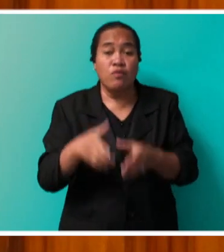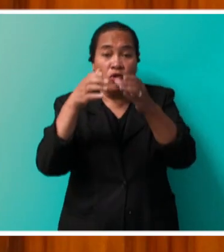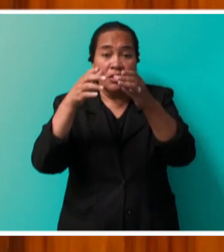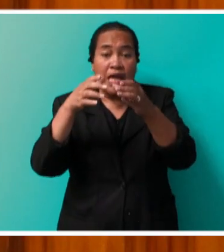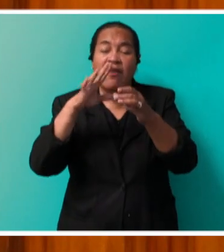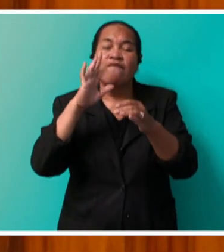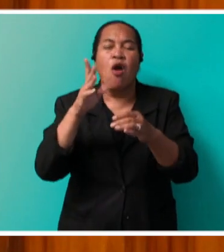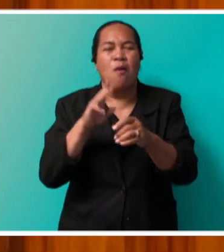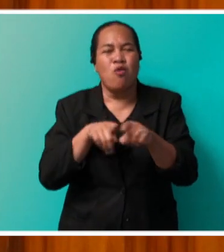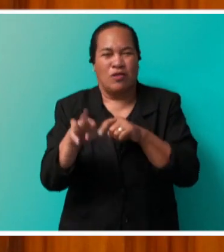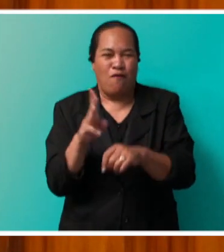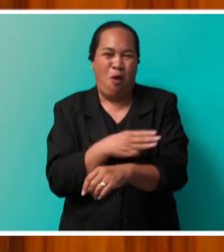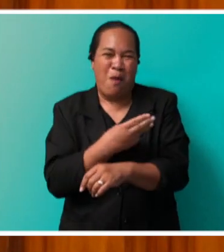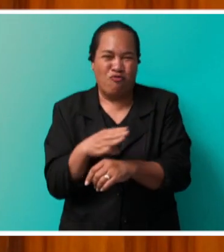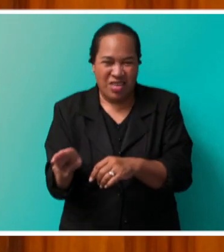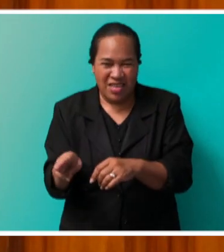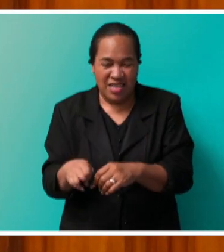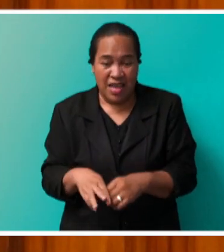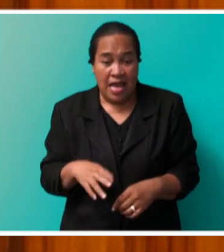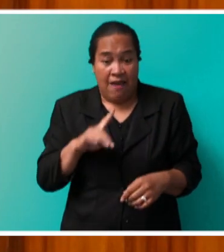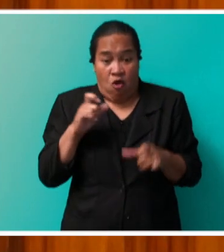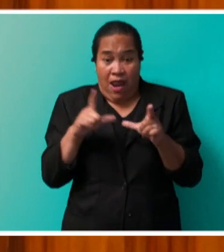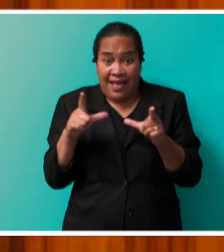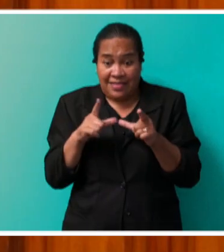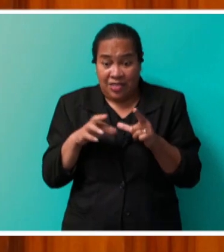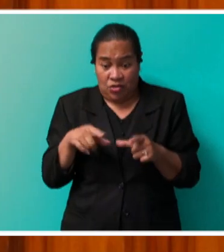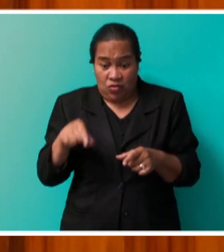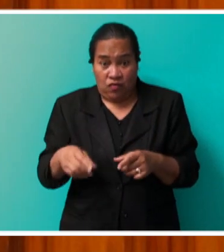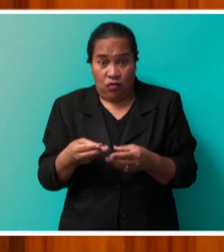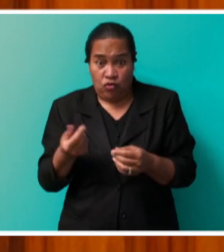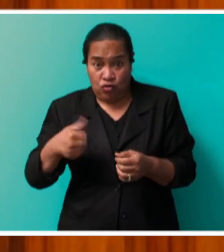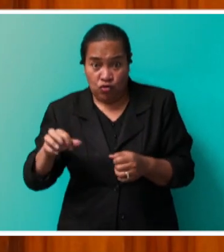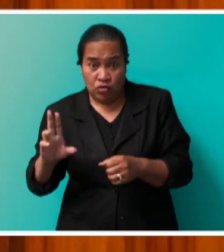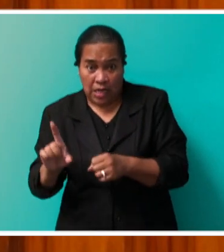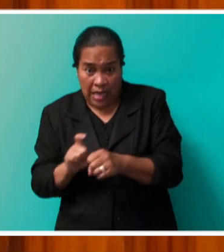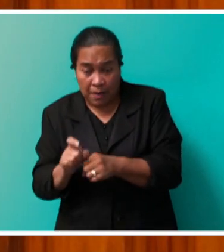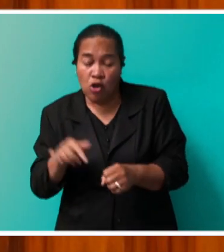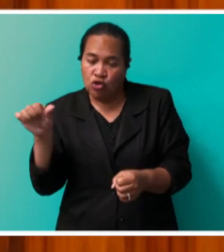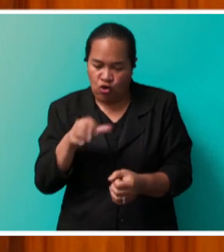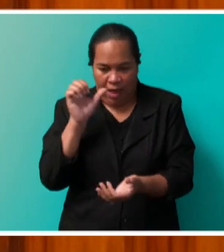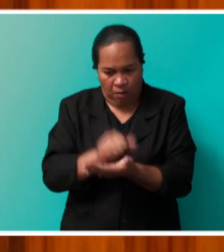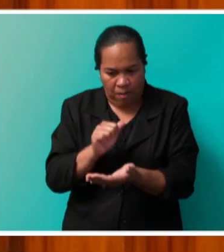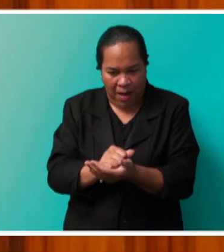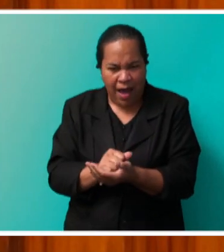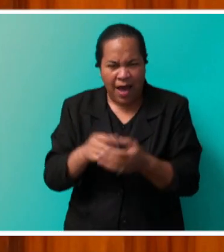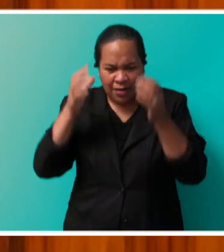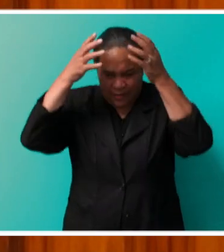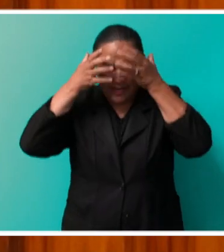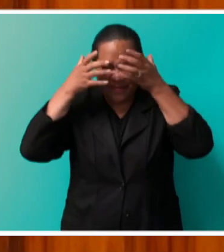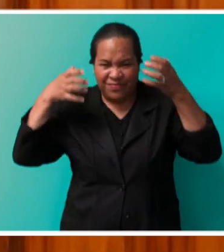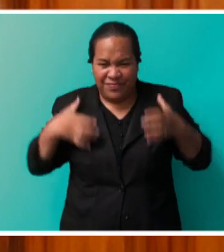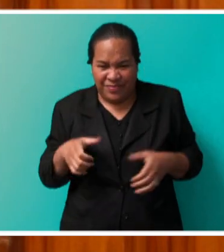marine use. Honorable Speaker, all licensed timber treatment plants should have the appropriate branding gears to enable them to brand